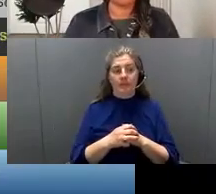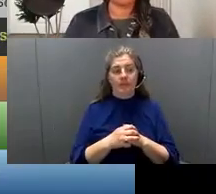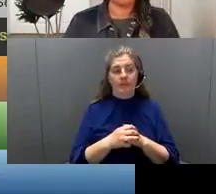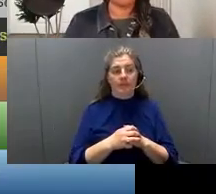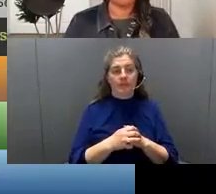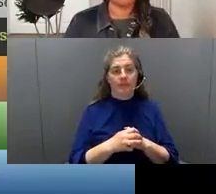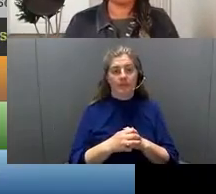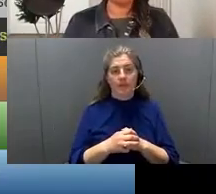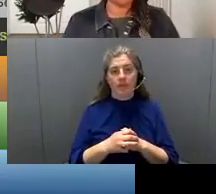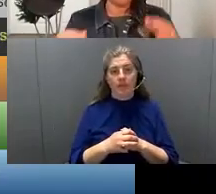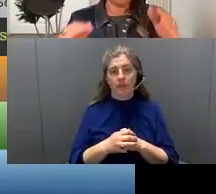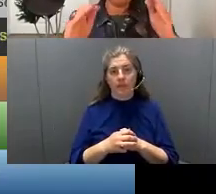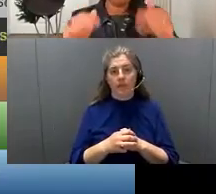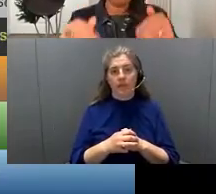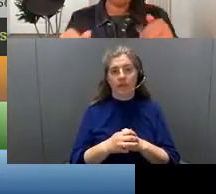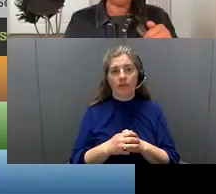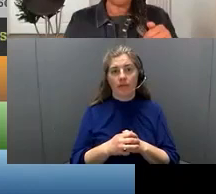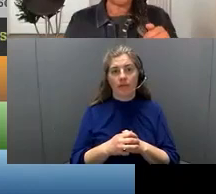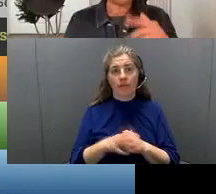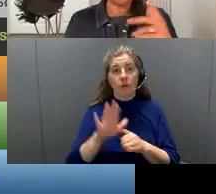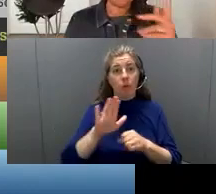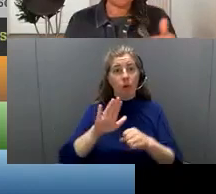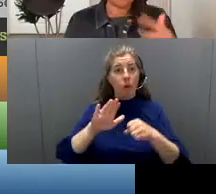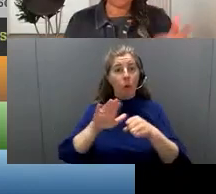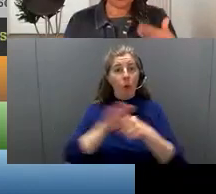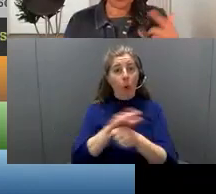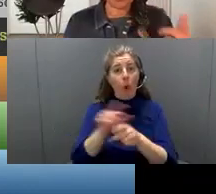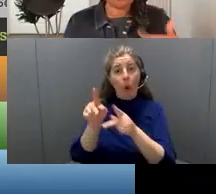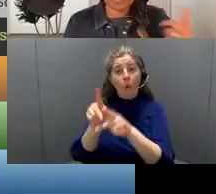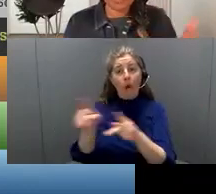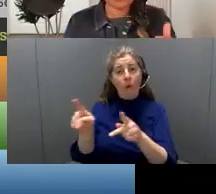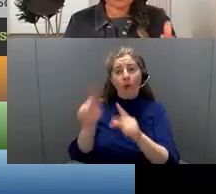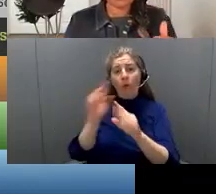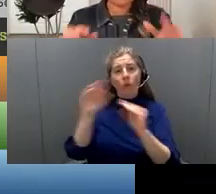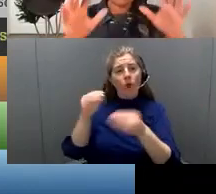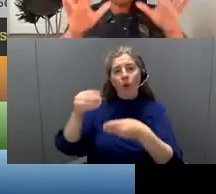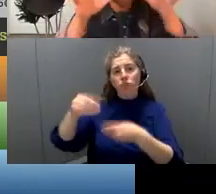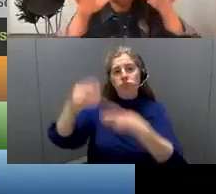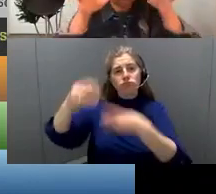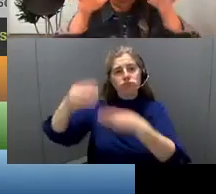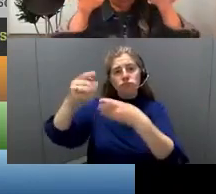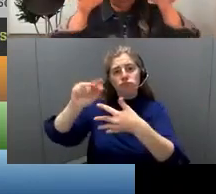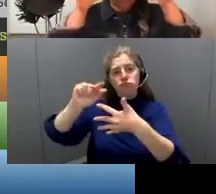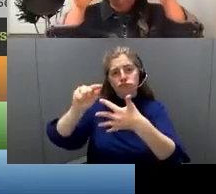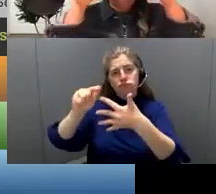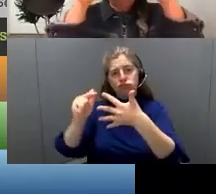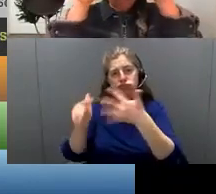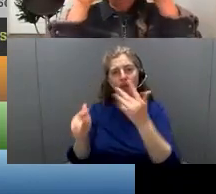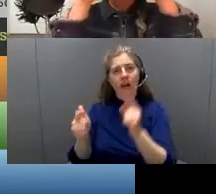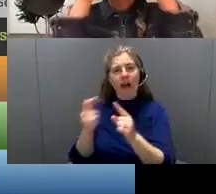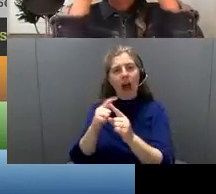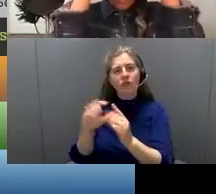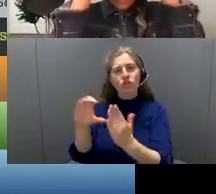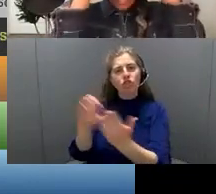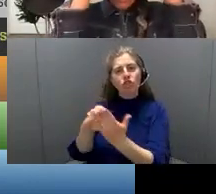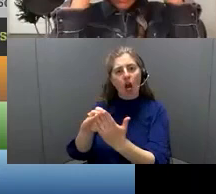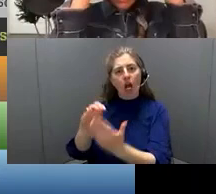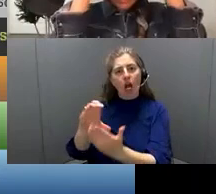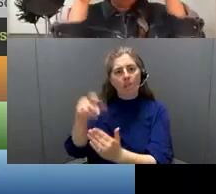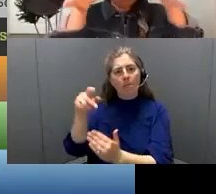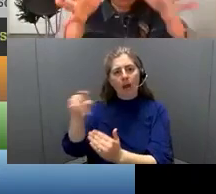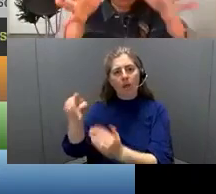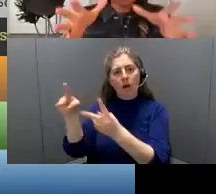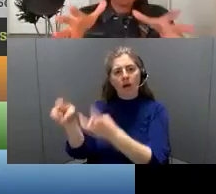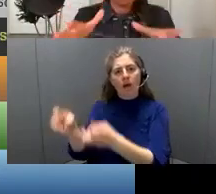actually put your whole PowerPoint in without the scrolling business, and you could just have a chunk of PowerPoint kind of just look